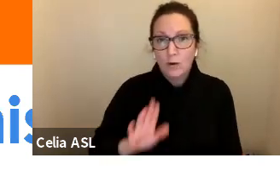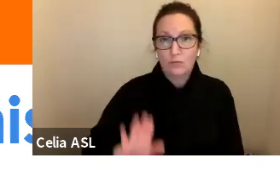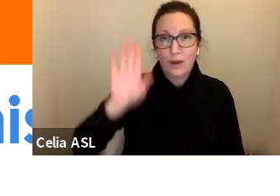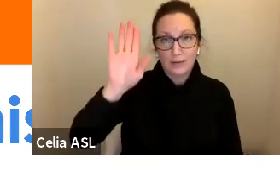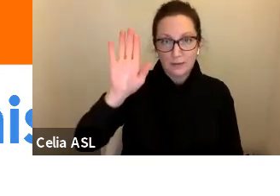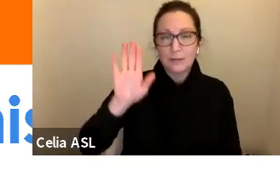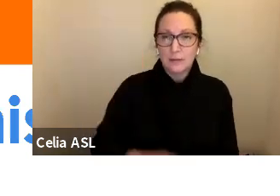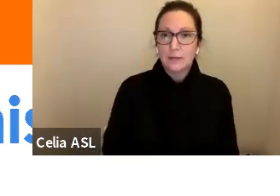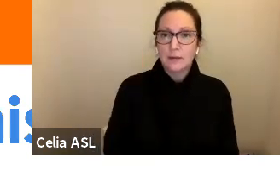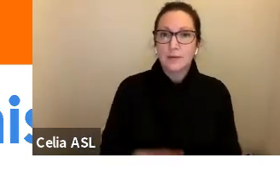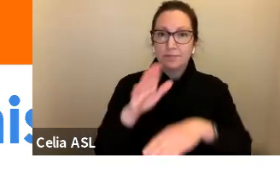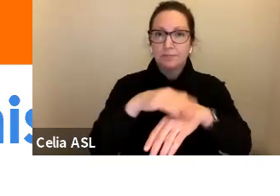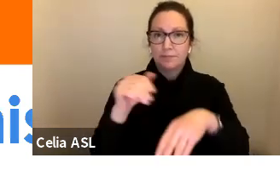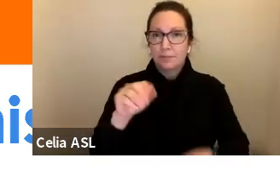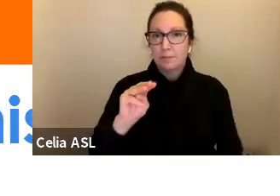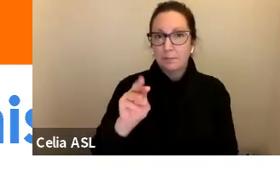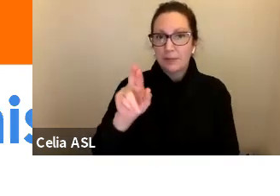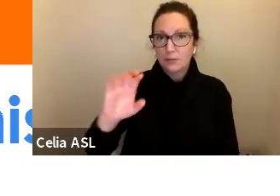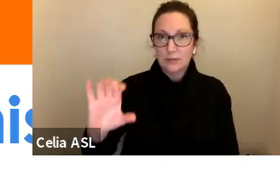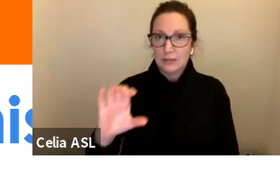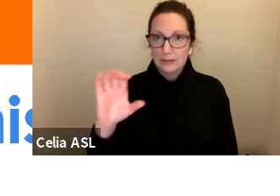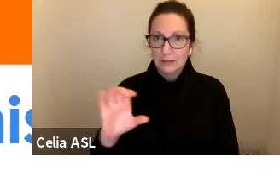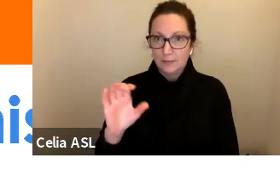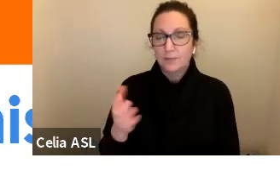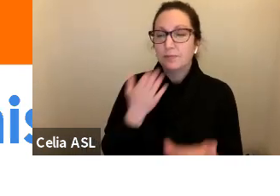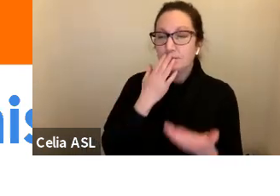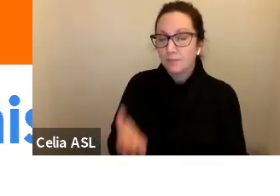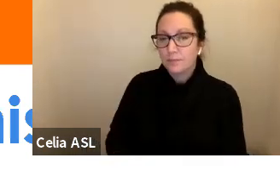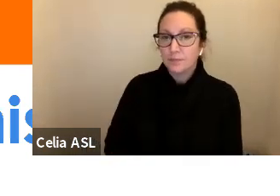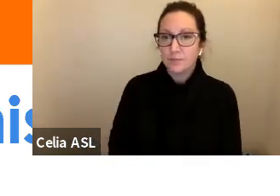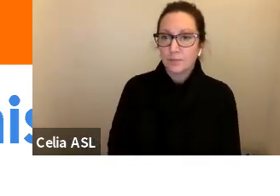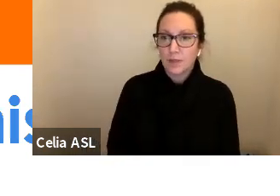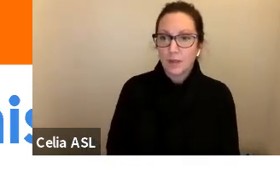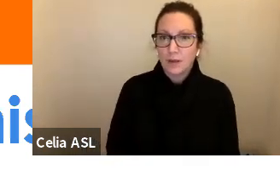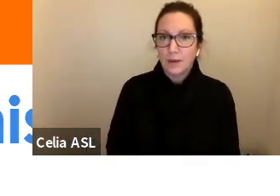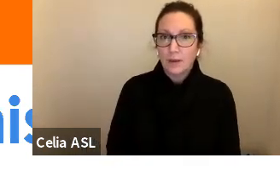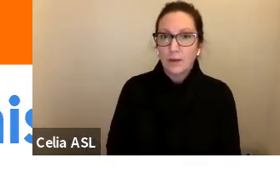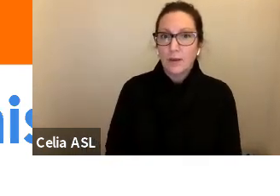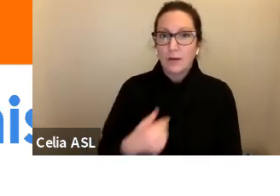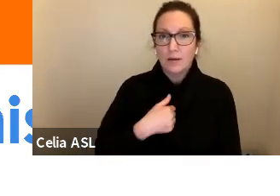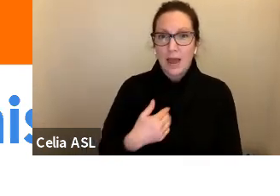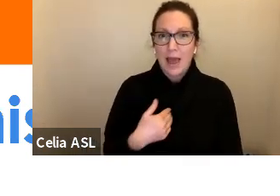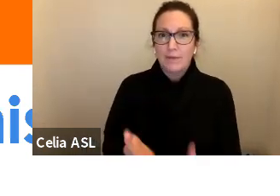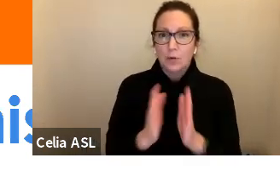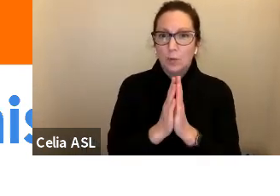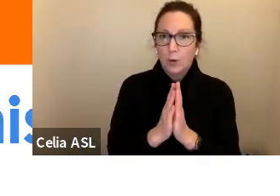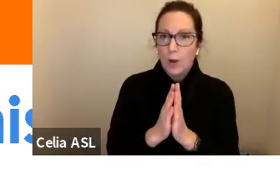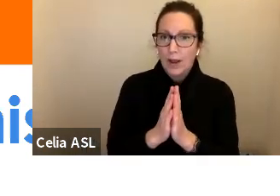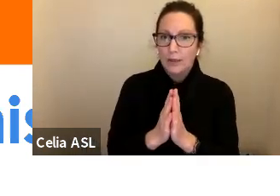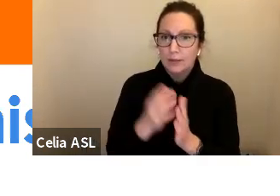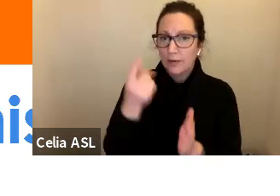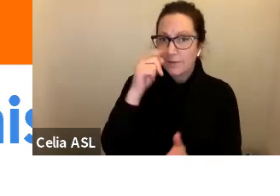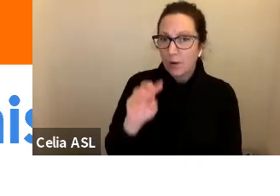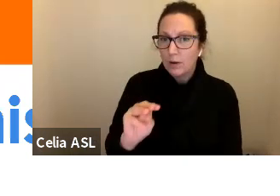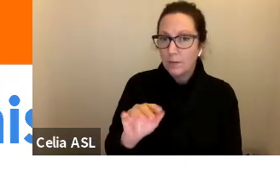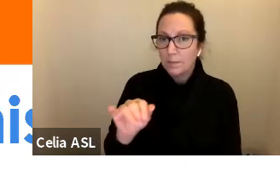So yes, Mr. Contreras. yeah, thank you. This is a request from Ms. Hogan. As you look